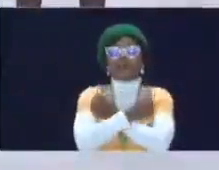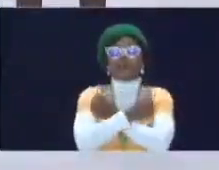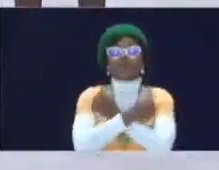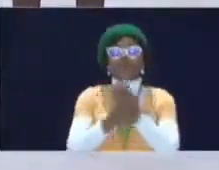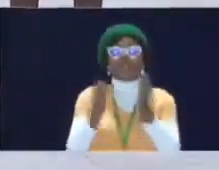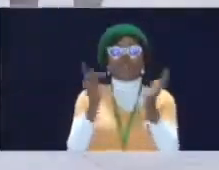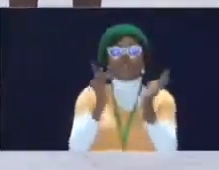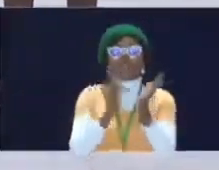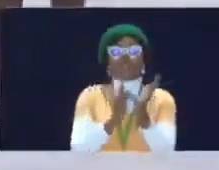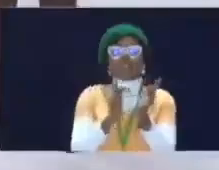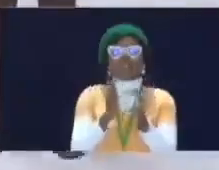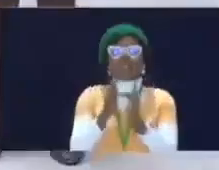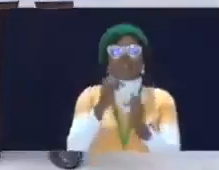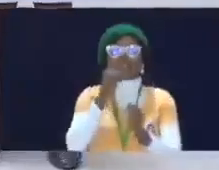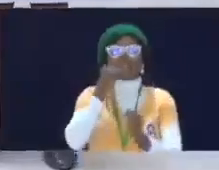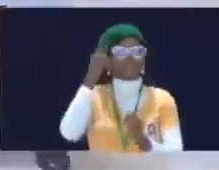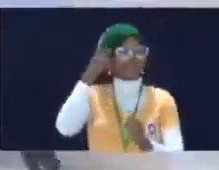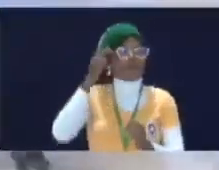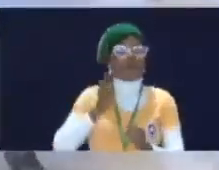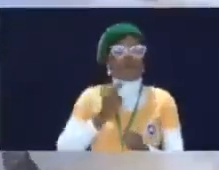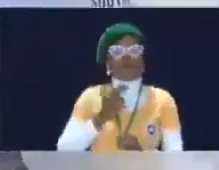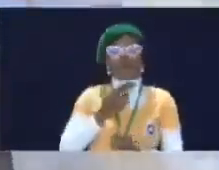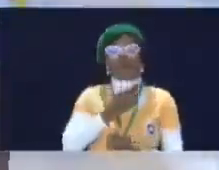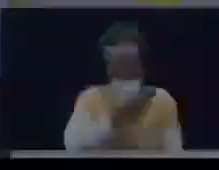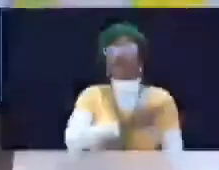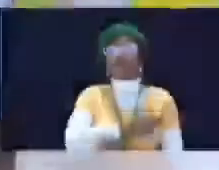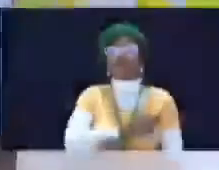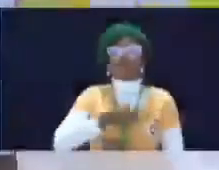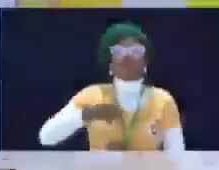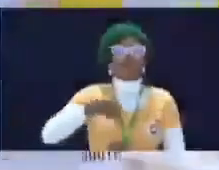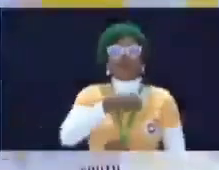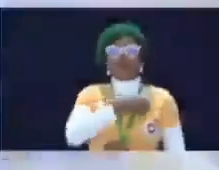Jesus is for Jesus is